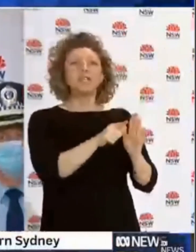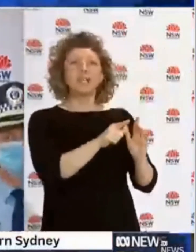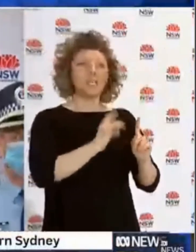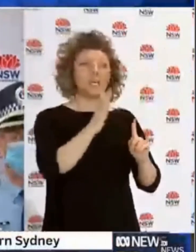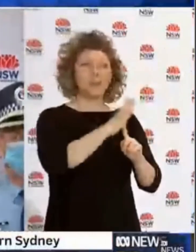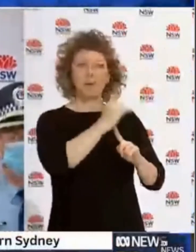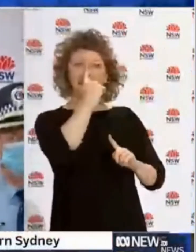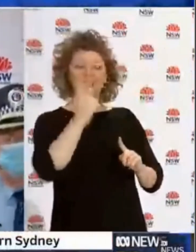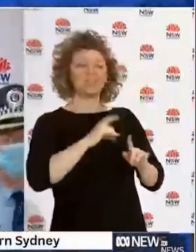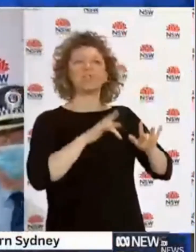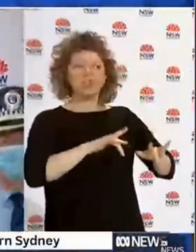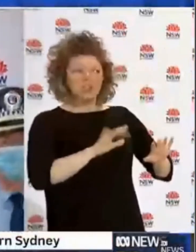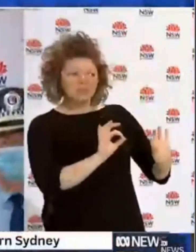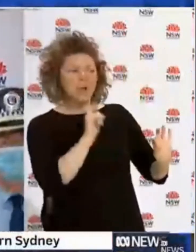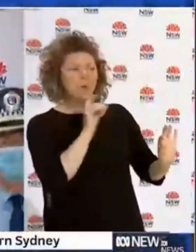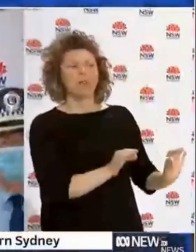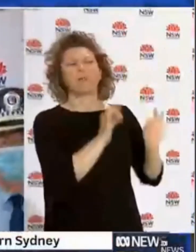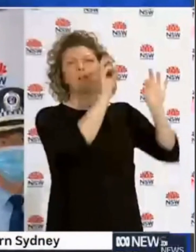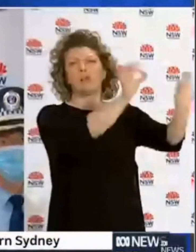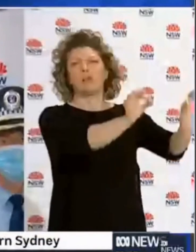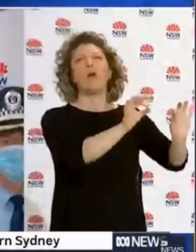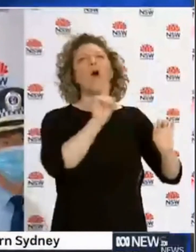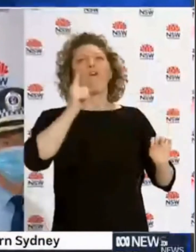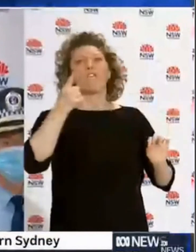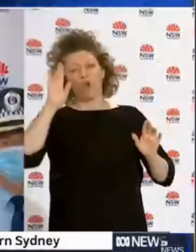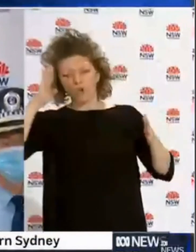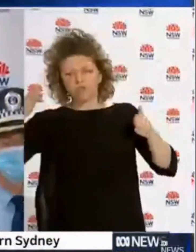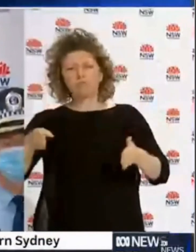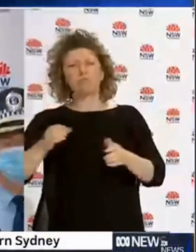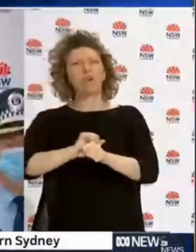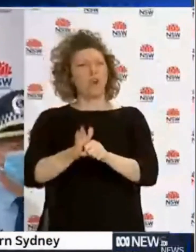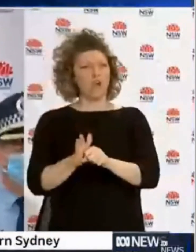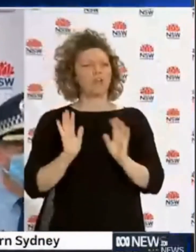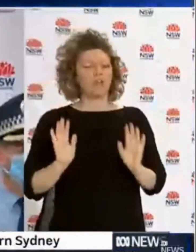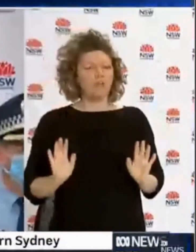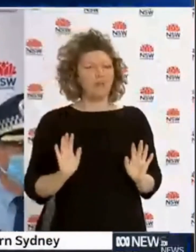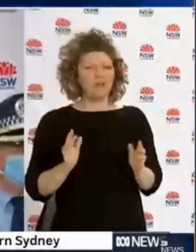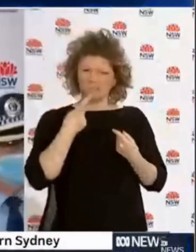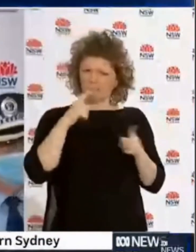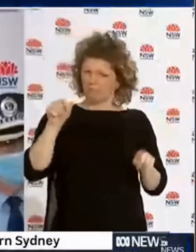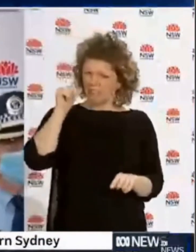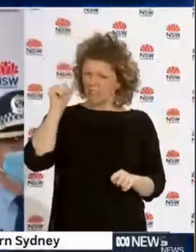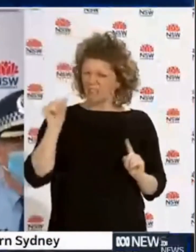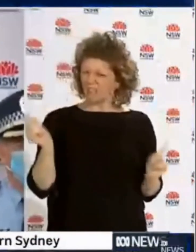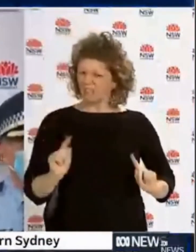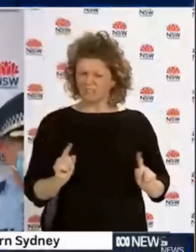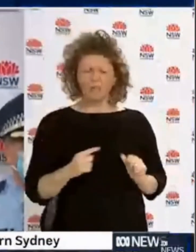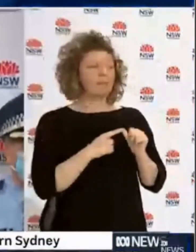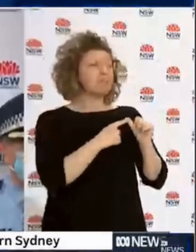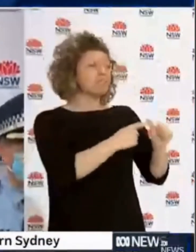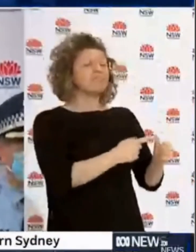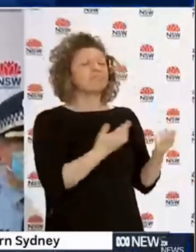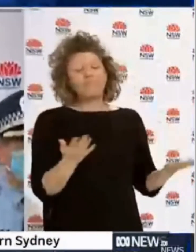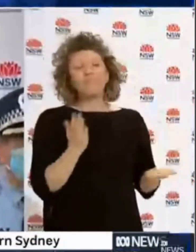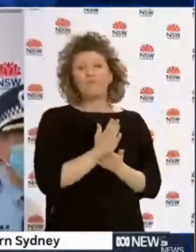Sorry, COVID patients are being treated at a range of hospitals, and the real issue, I think,